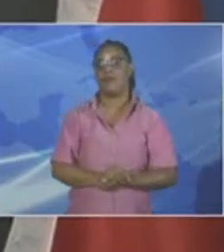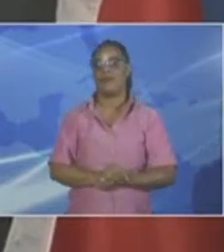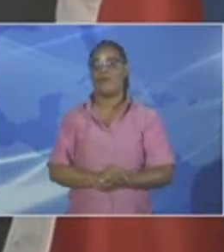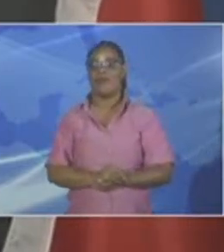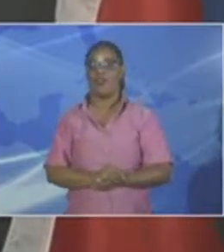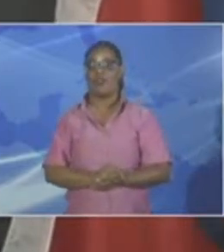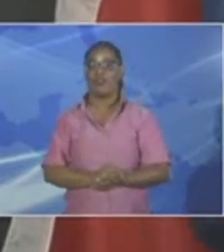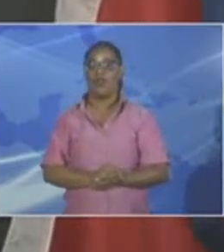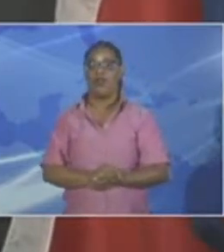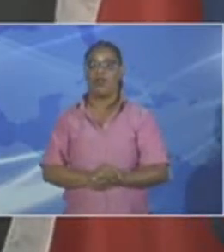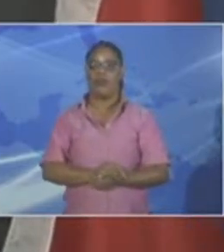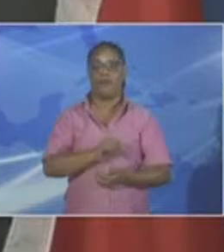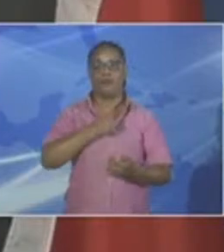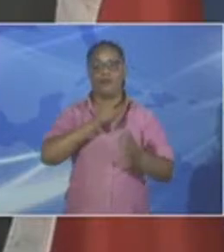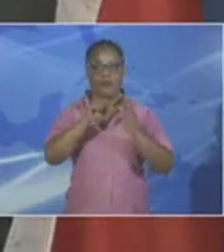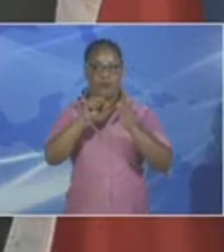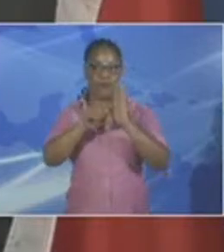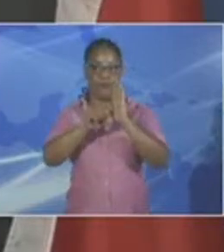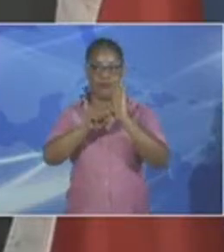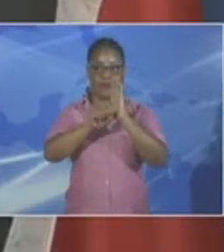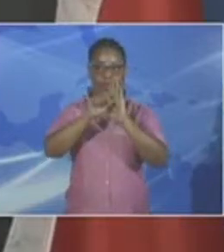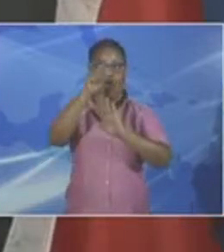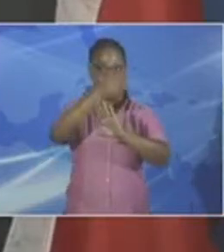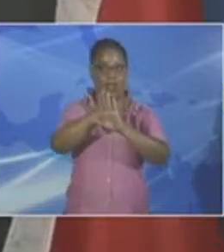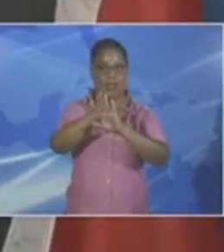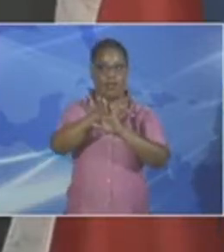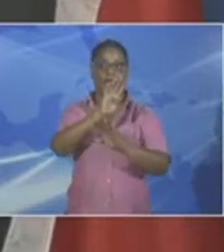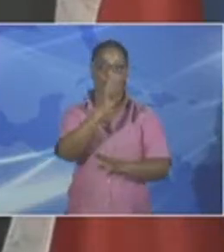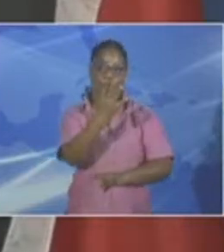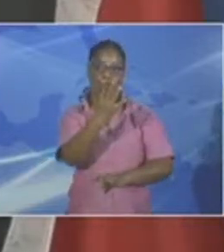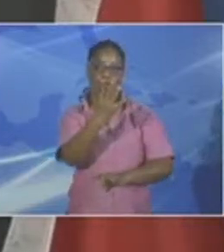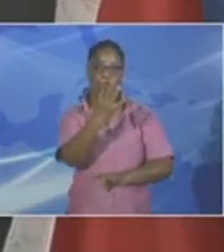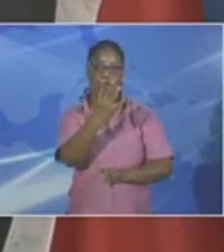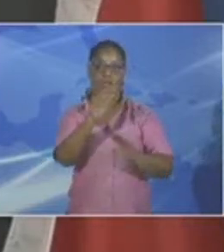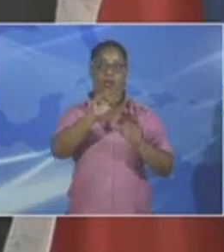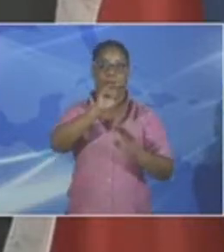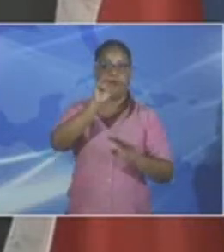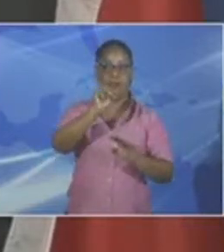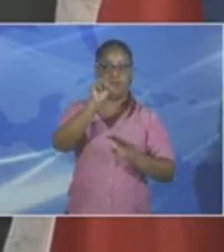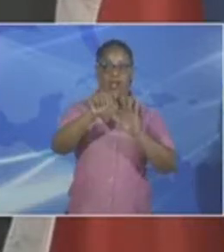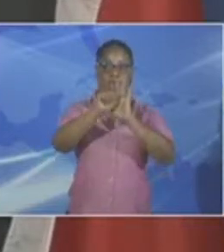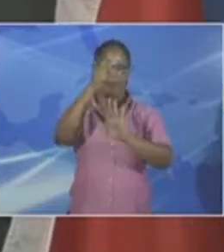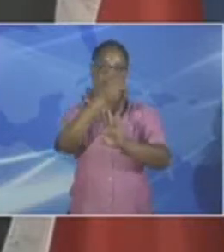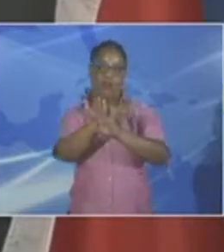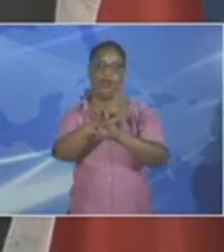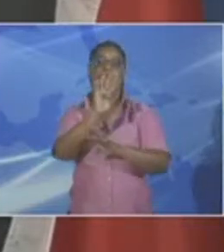we give you time to prepare to be completely